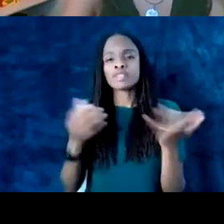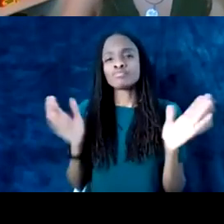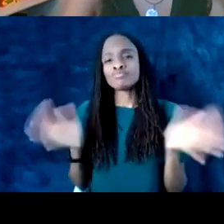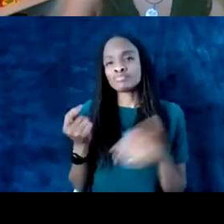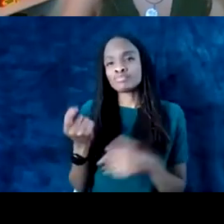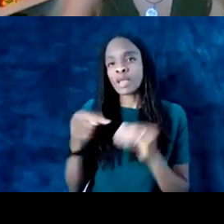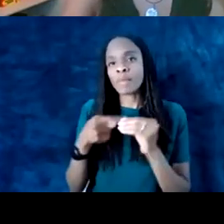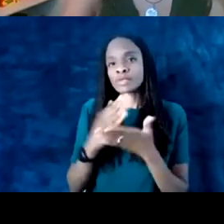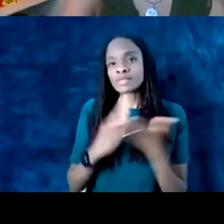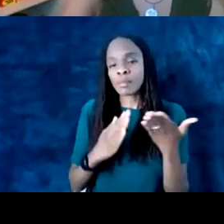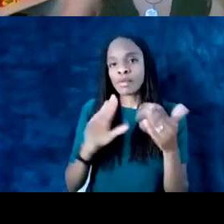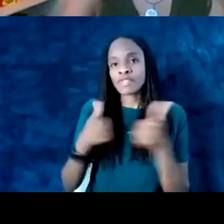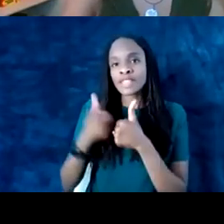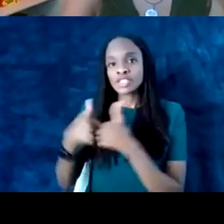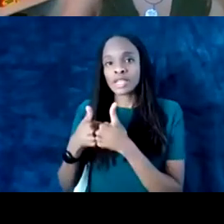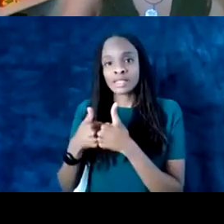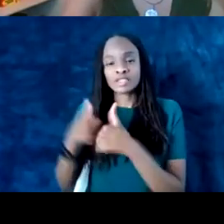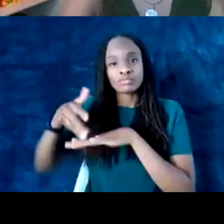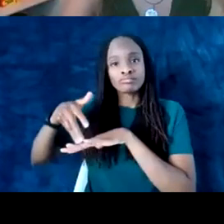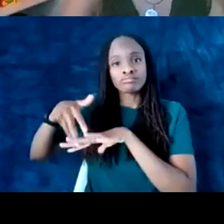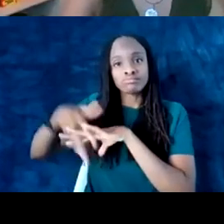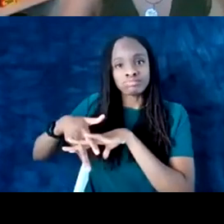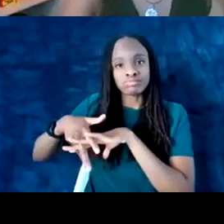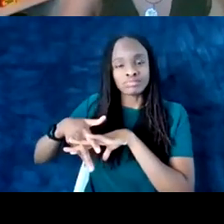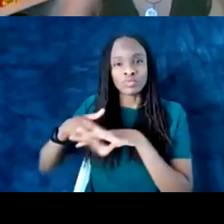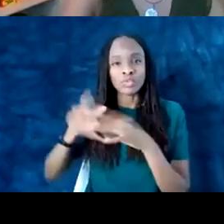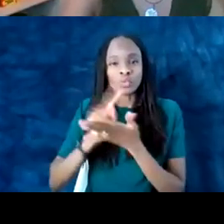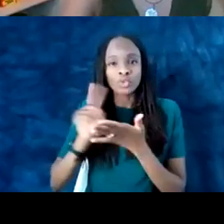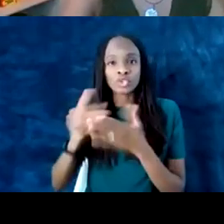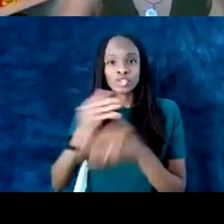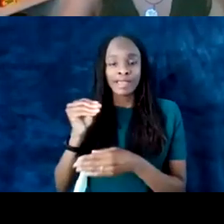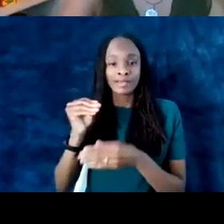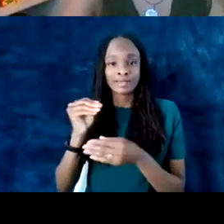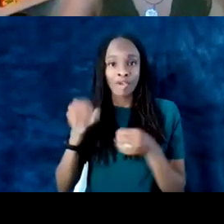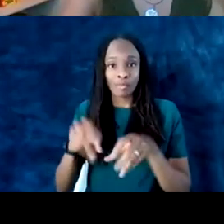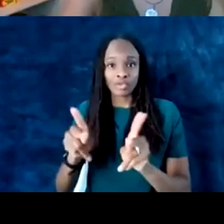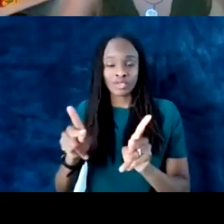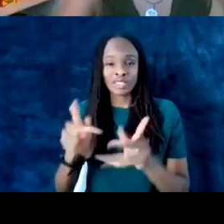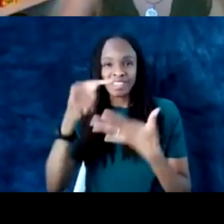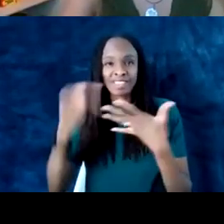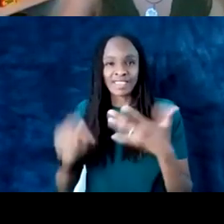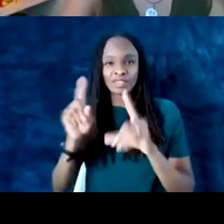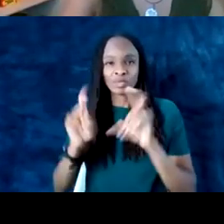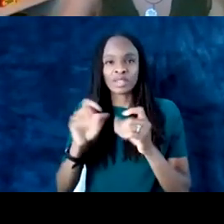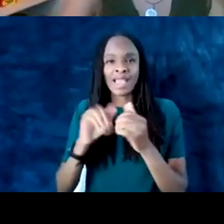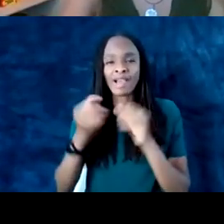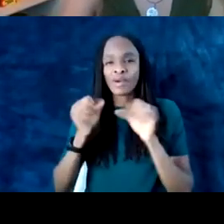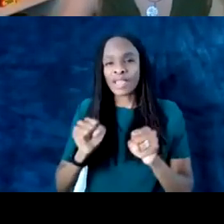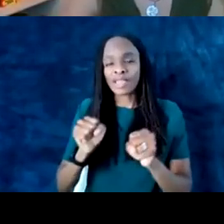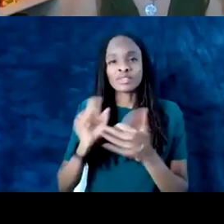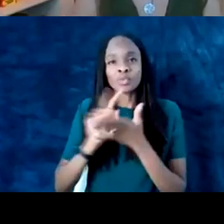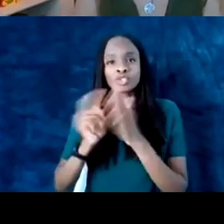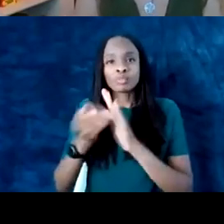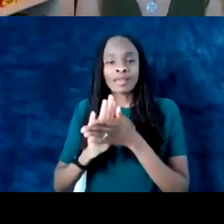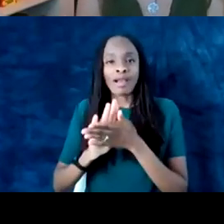of these challenges embedded within research, you know, and the opportunities, you know, and these questions, you know, how can research be a form of activism? You know,